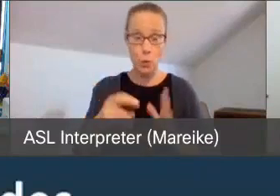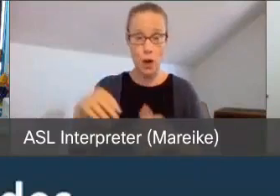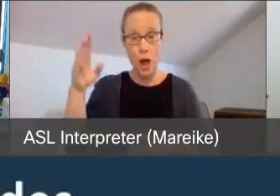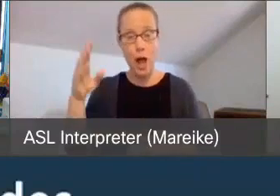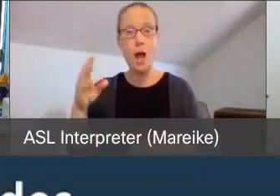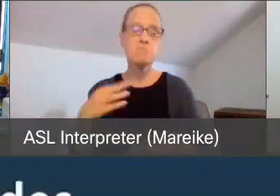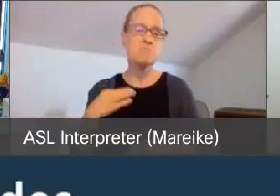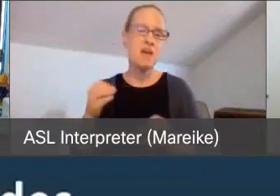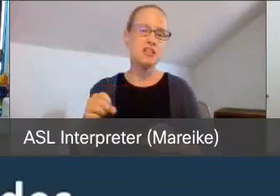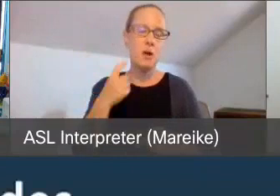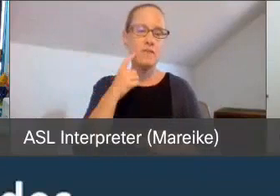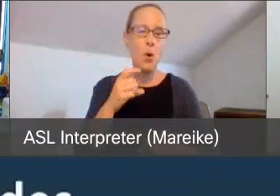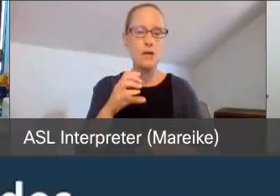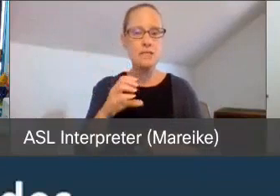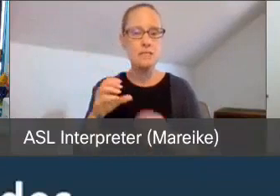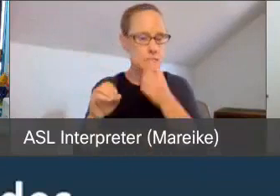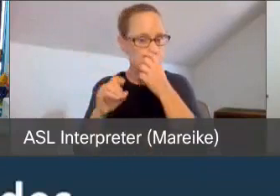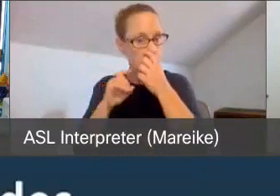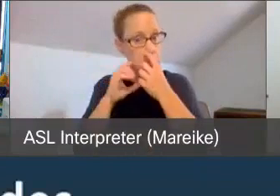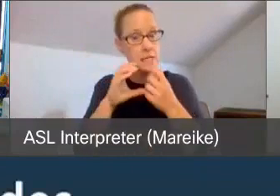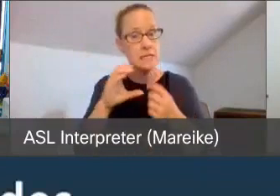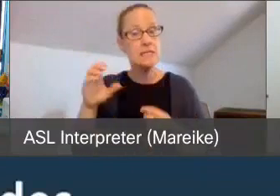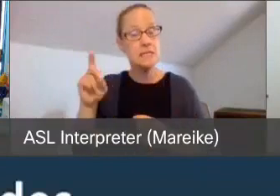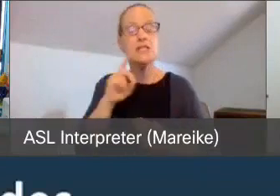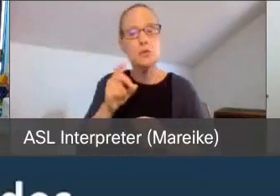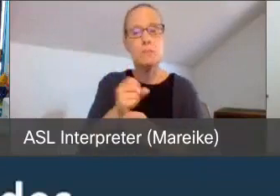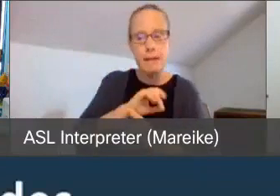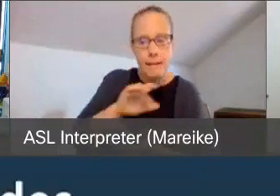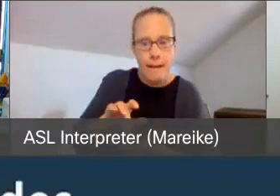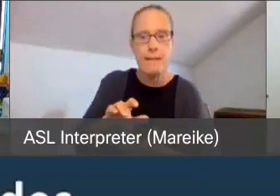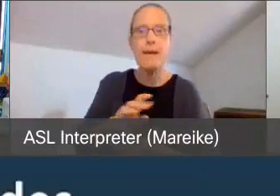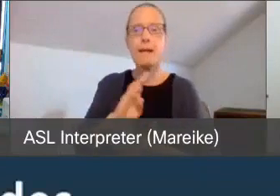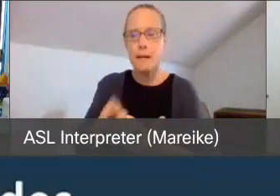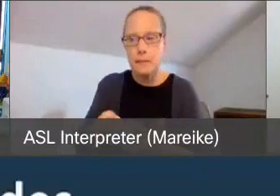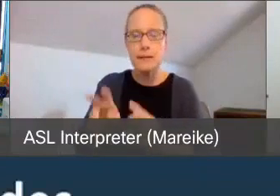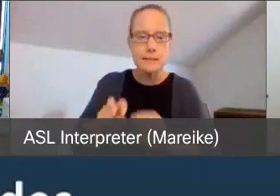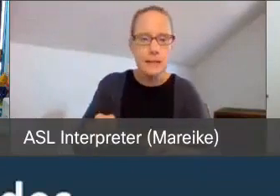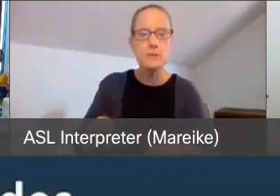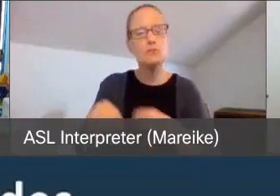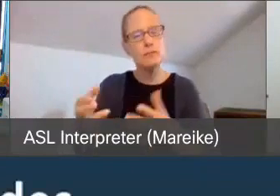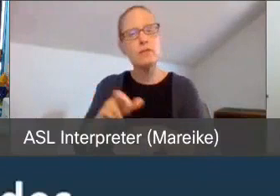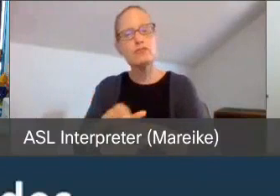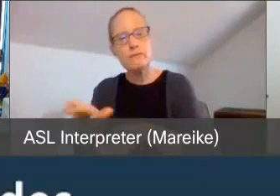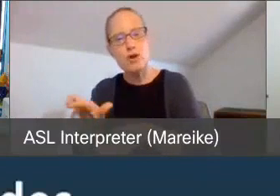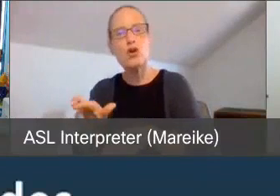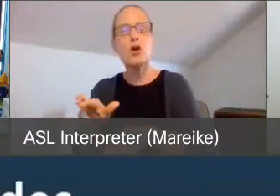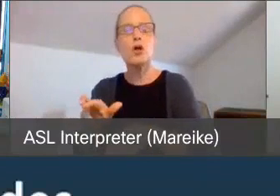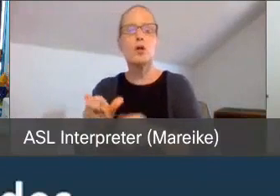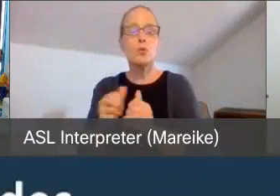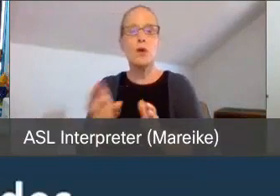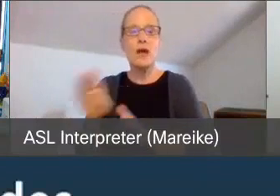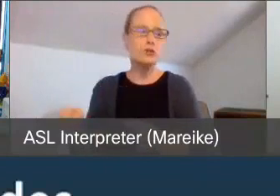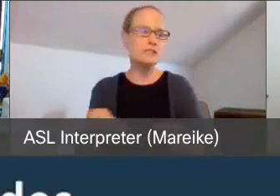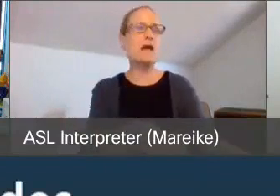for CCD to at least make contact and complete an assessment and provide a referral without diverting the